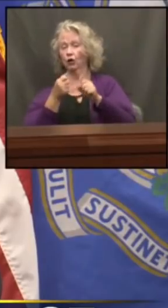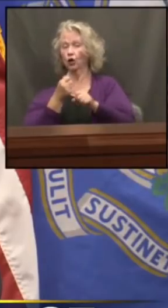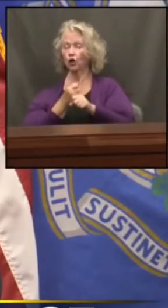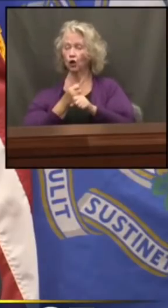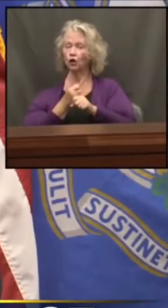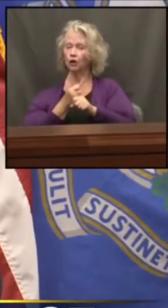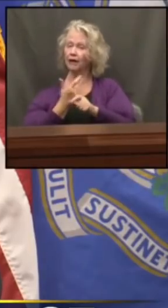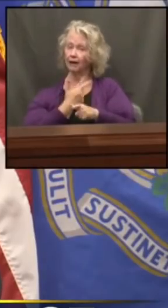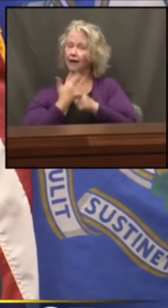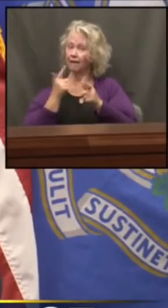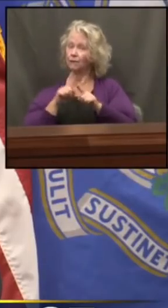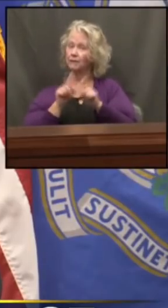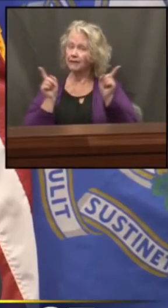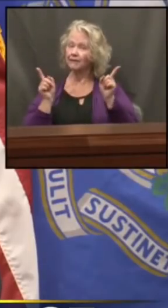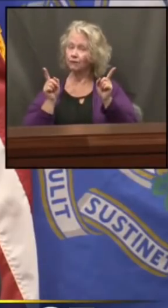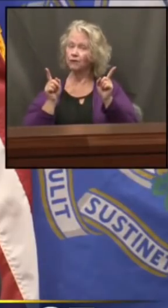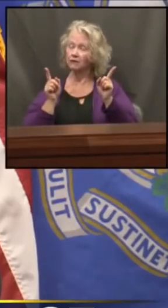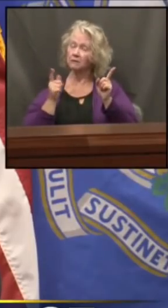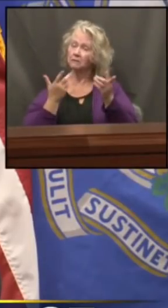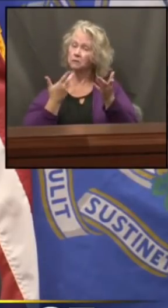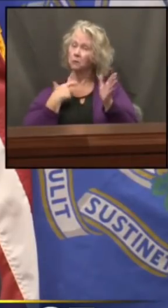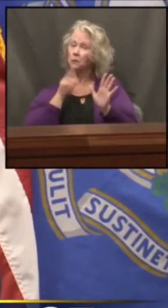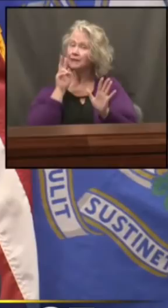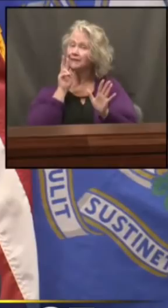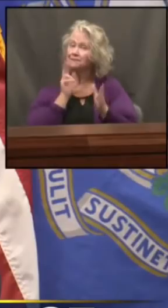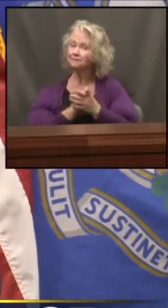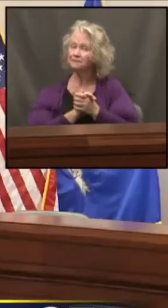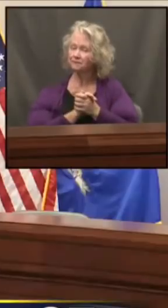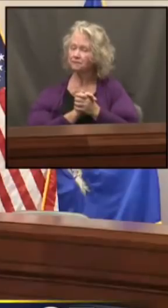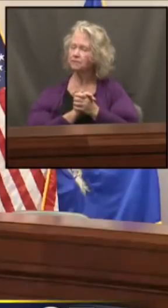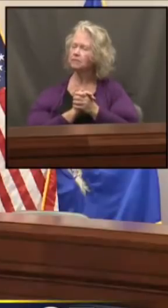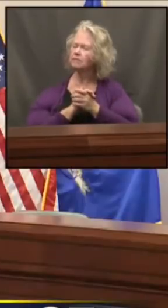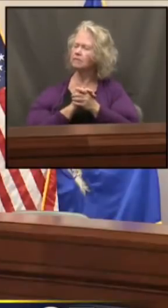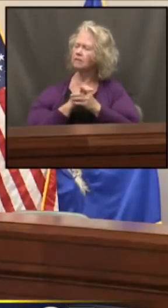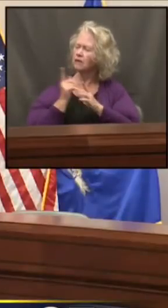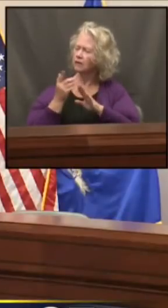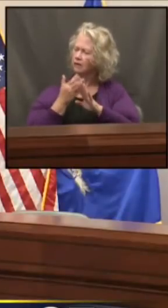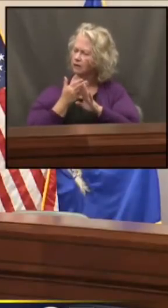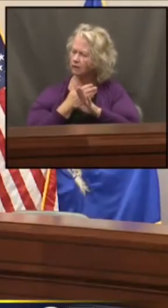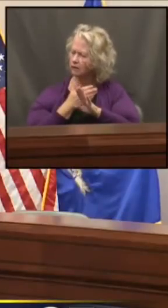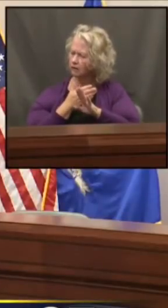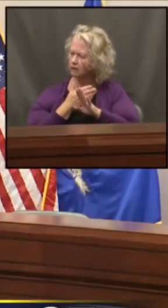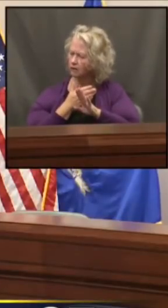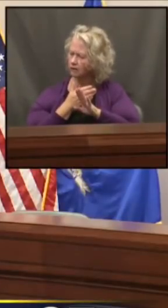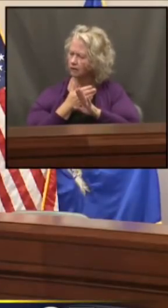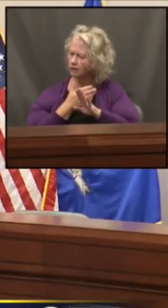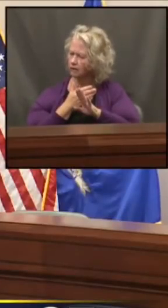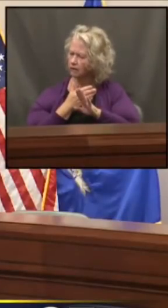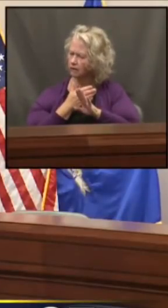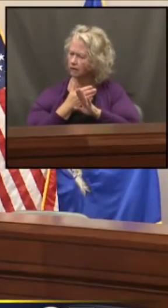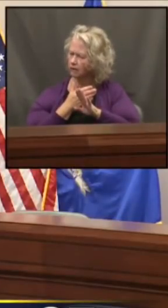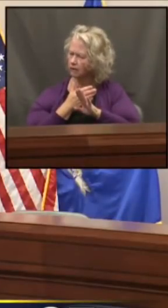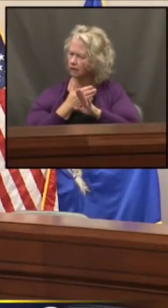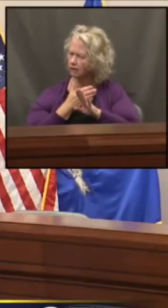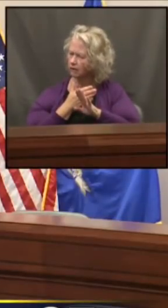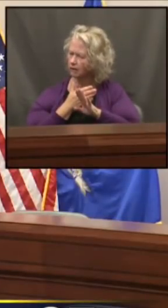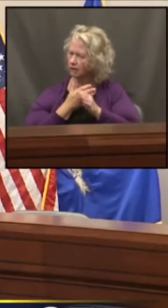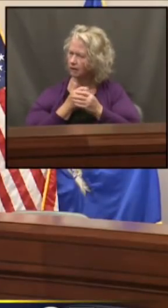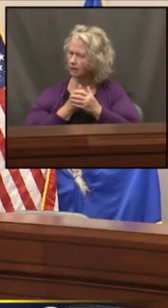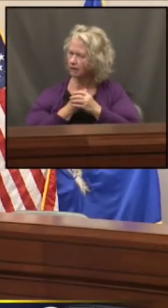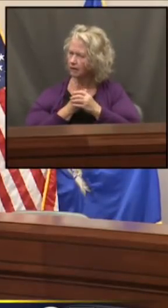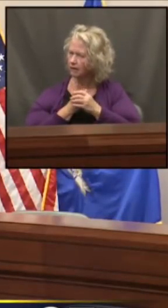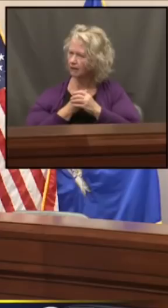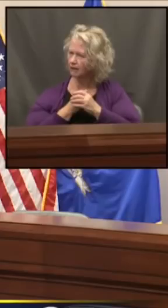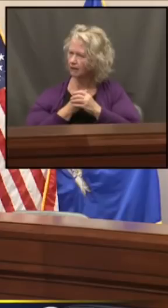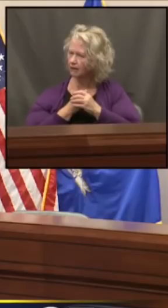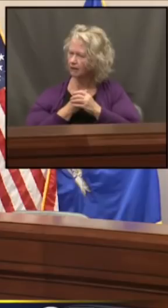that said, let's wait and see. Okay. Earlier you said things were, in regards to this, I think you said things were fraying a little at the